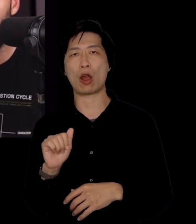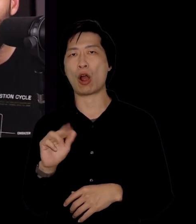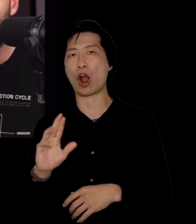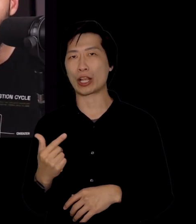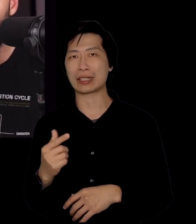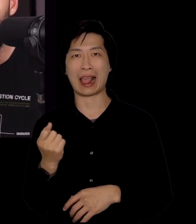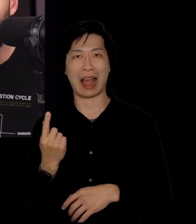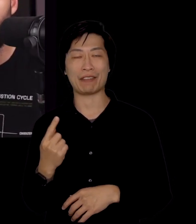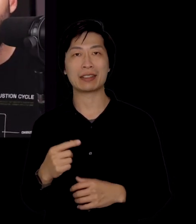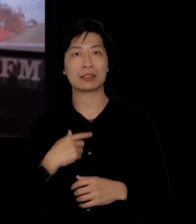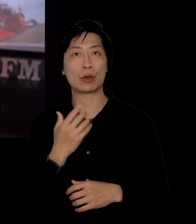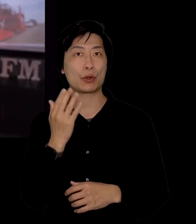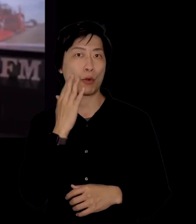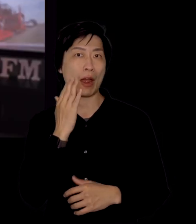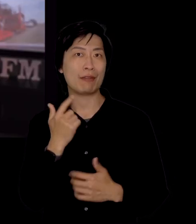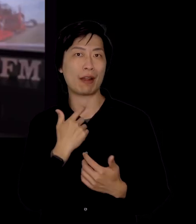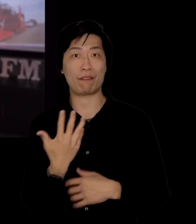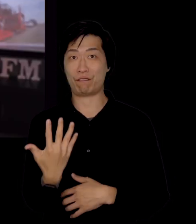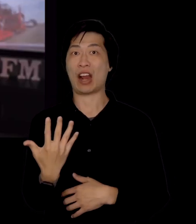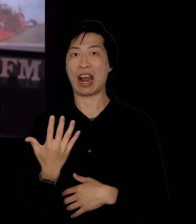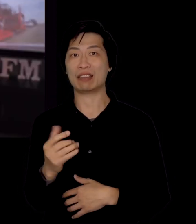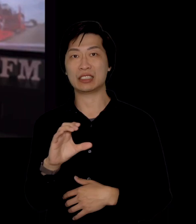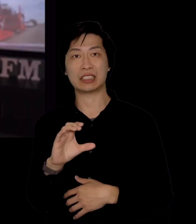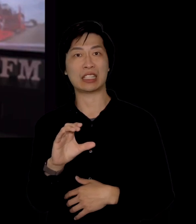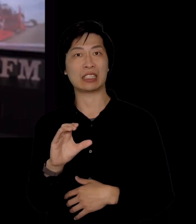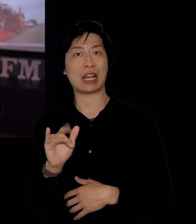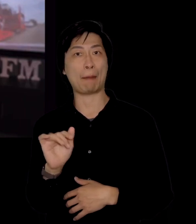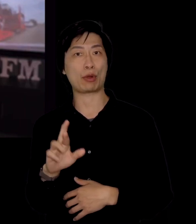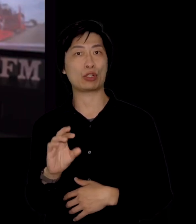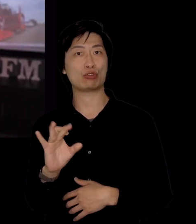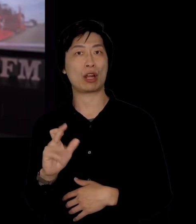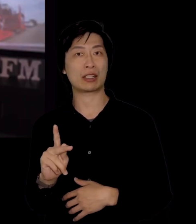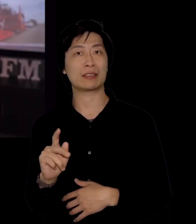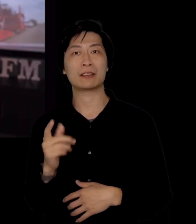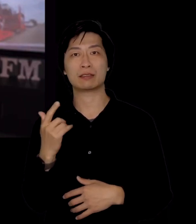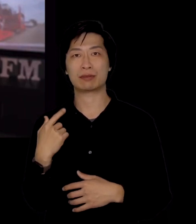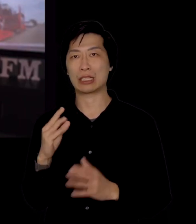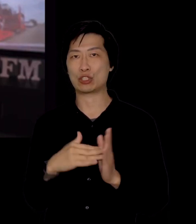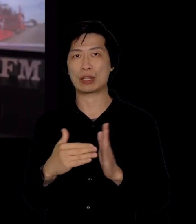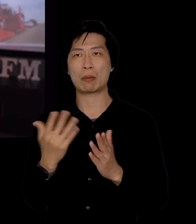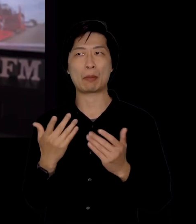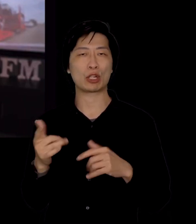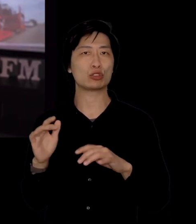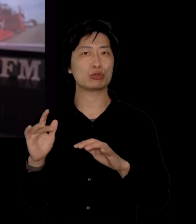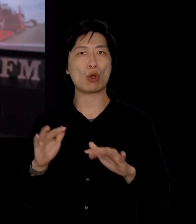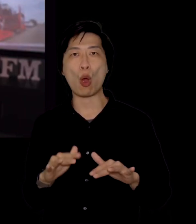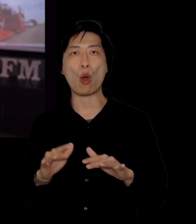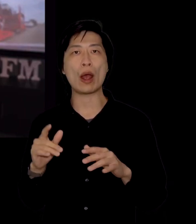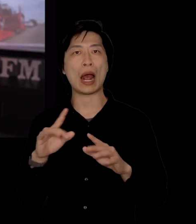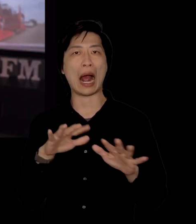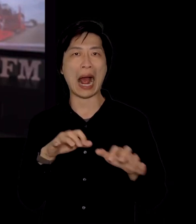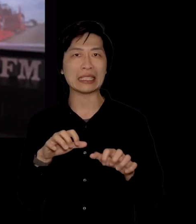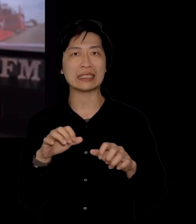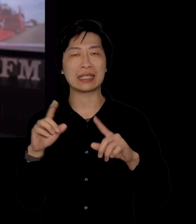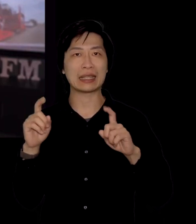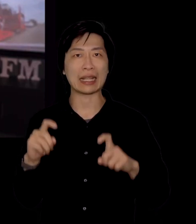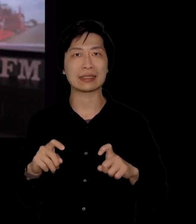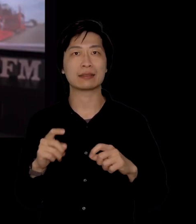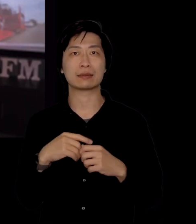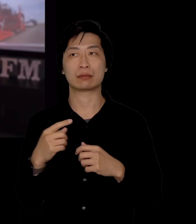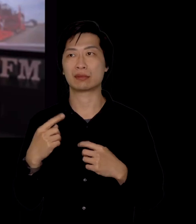is dated August 11th. So we know that there's been 5 Cybertrucks driving around New Zealand, probably for snow testing and ice